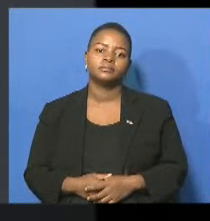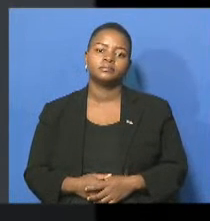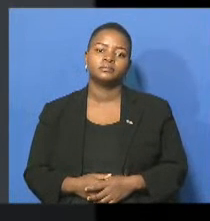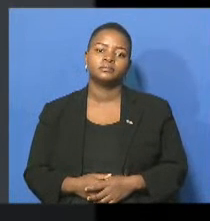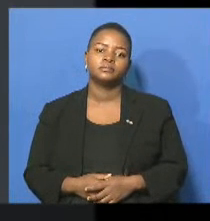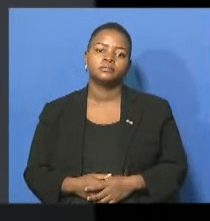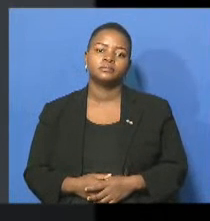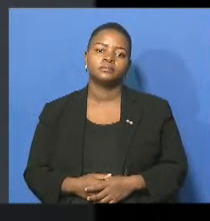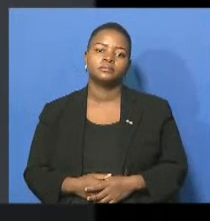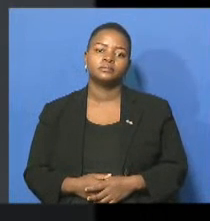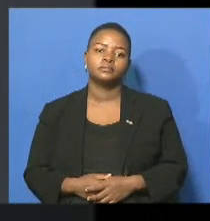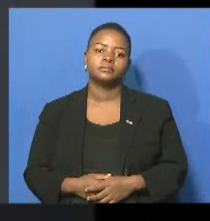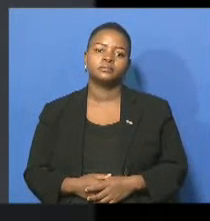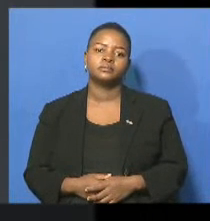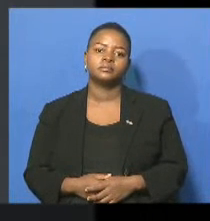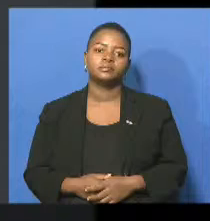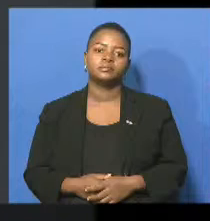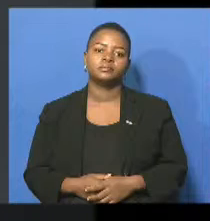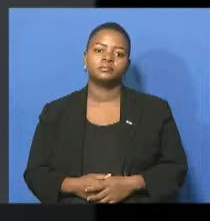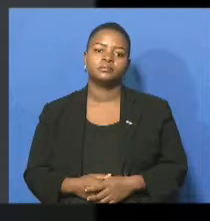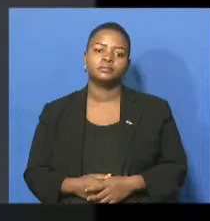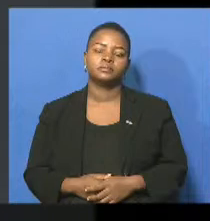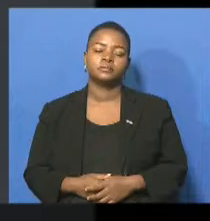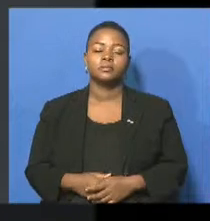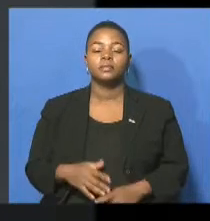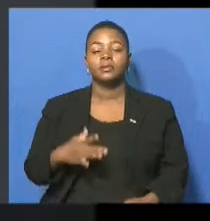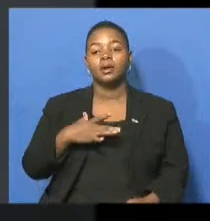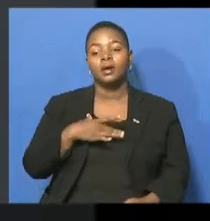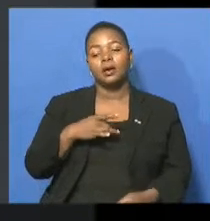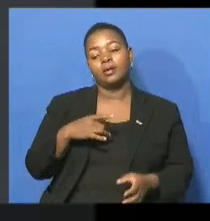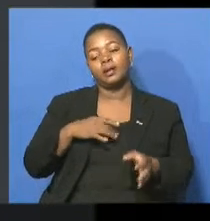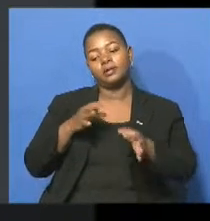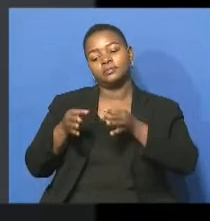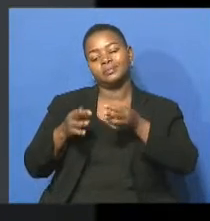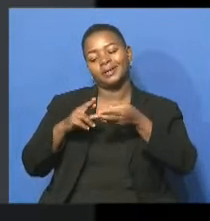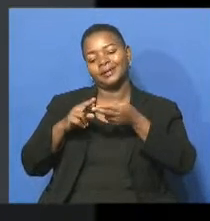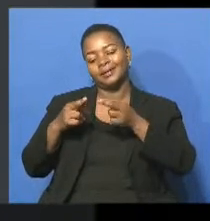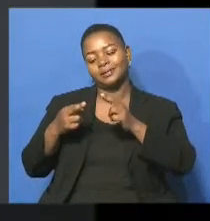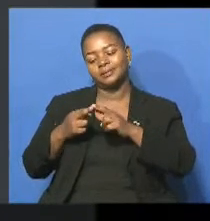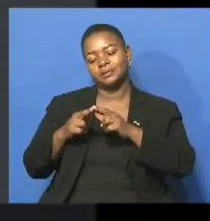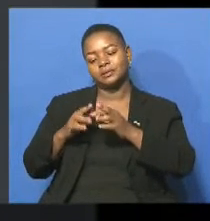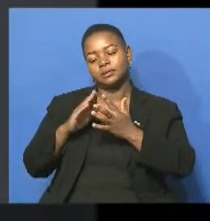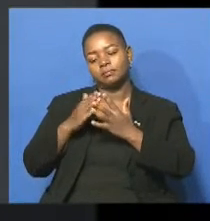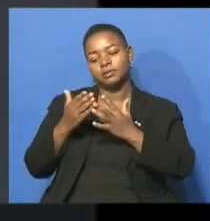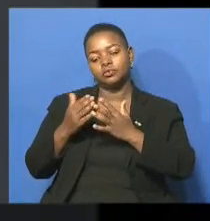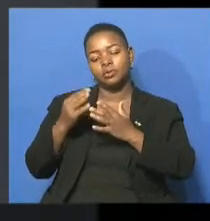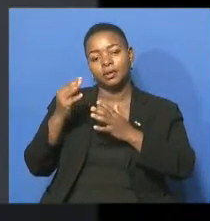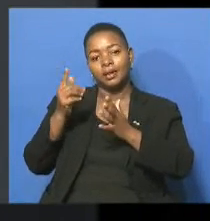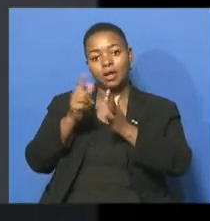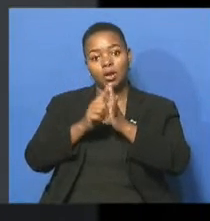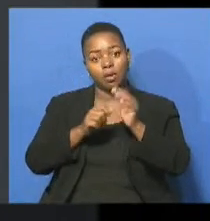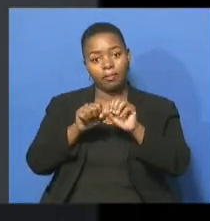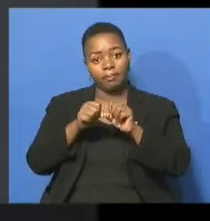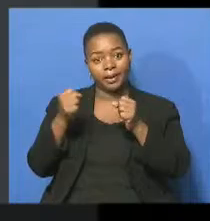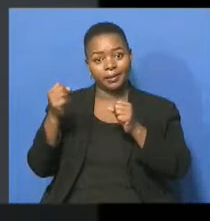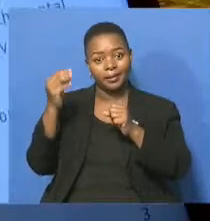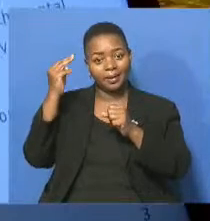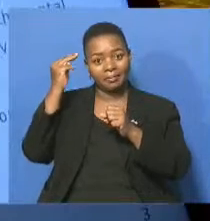I would like to indicate that the relationship between crime and mental health is not a simple